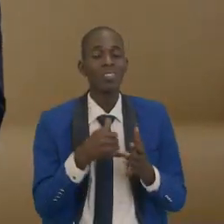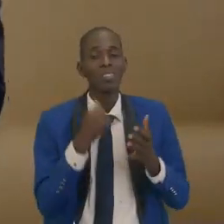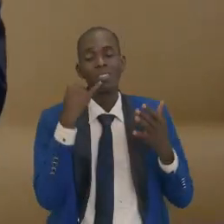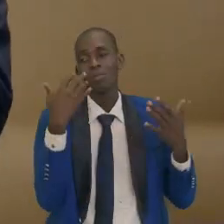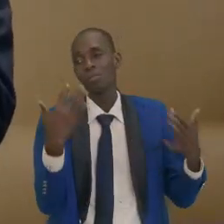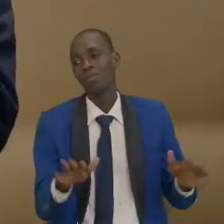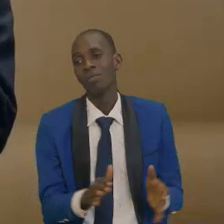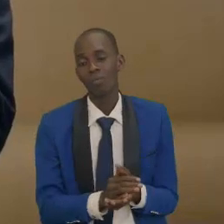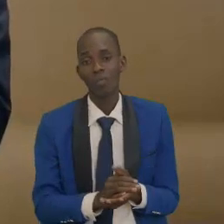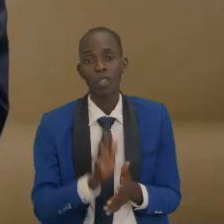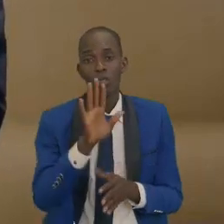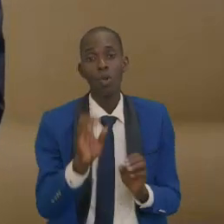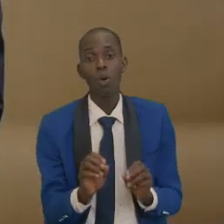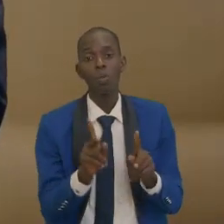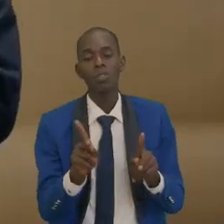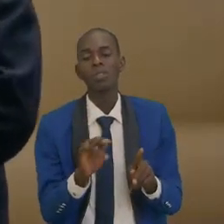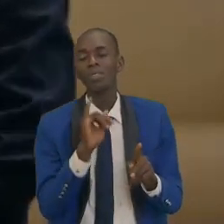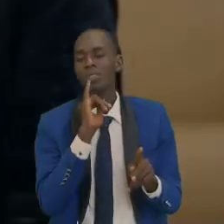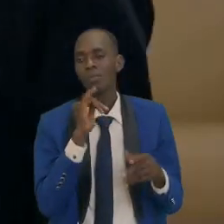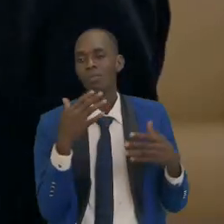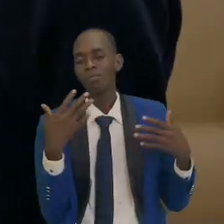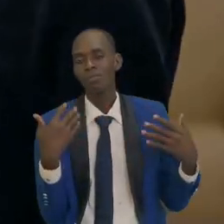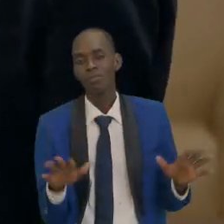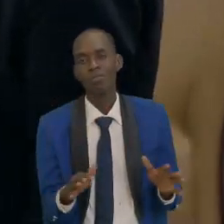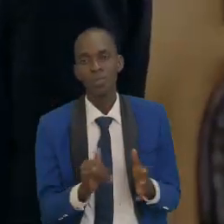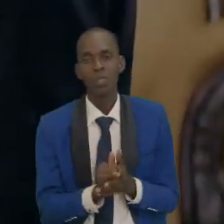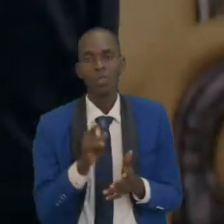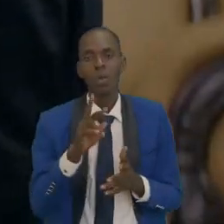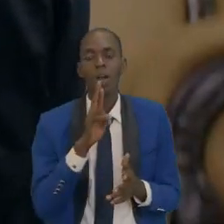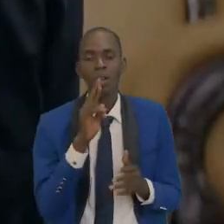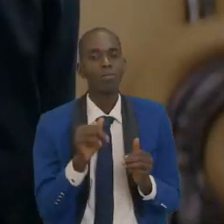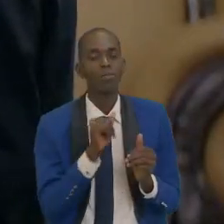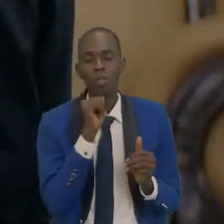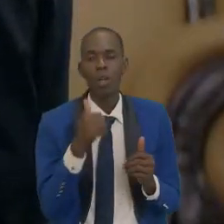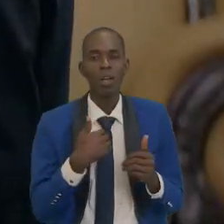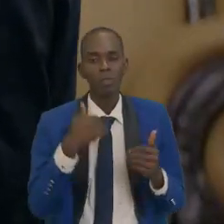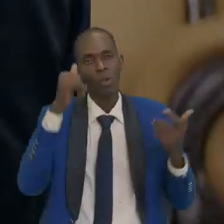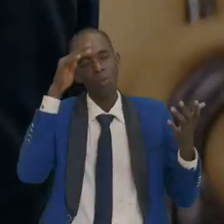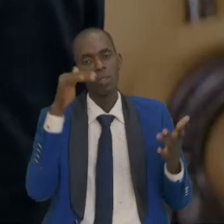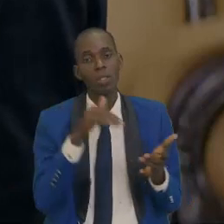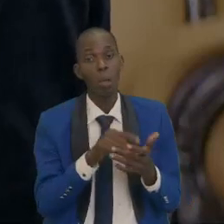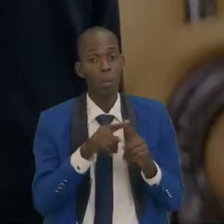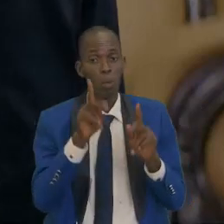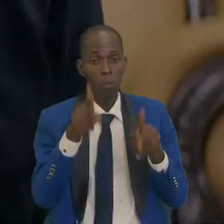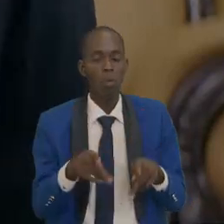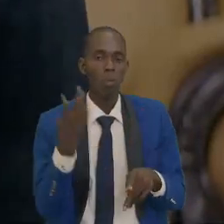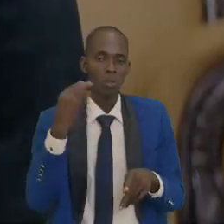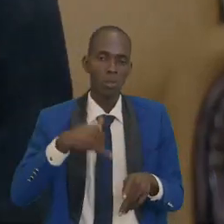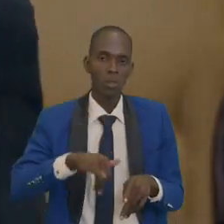your chance is gone hopeless he was hopeful